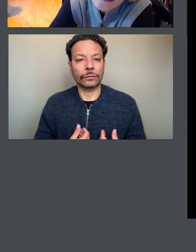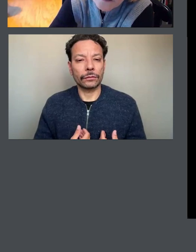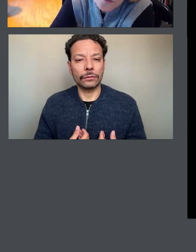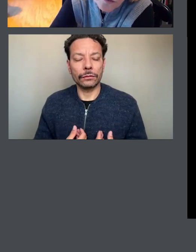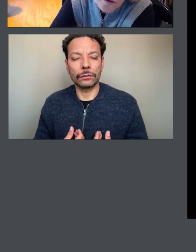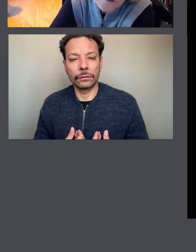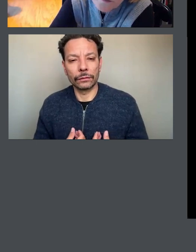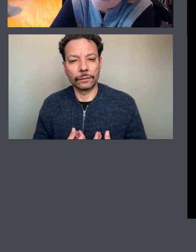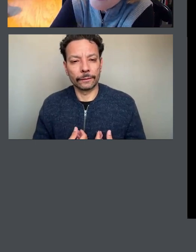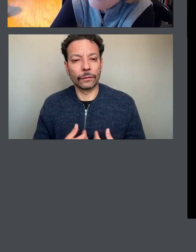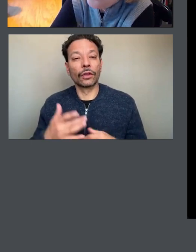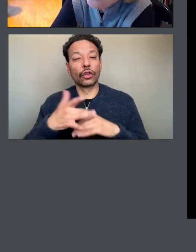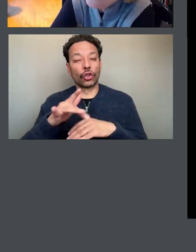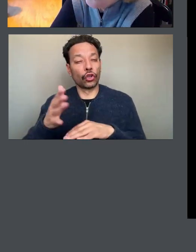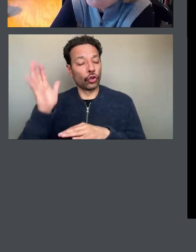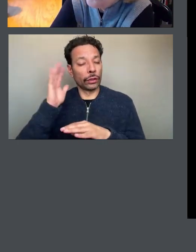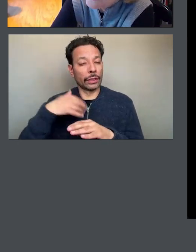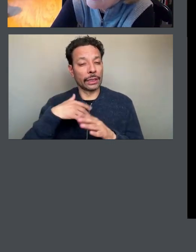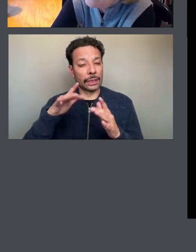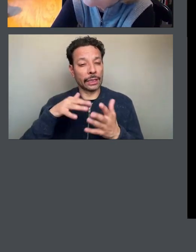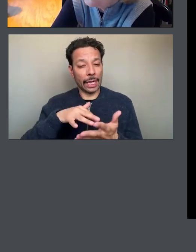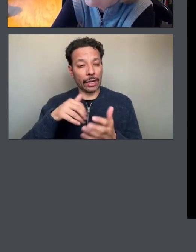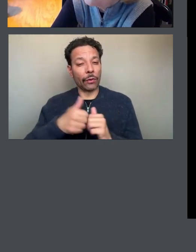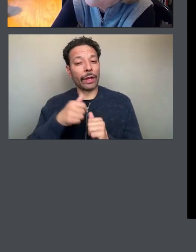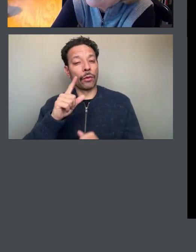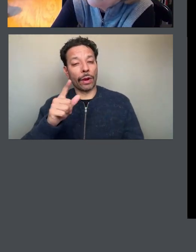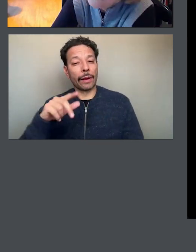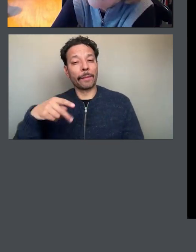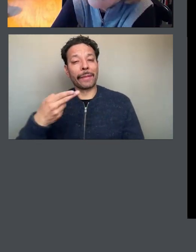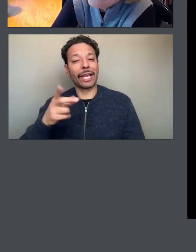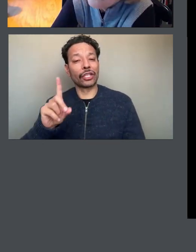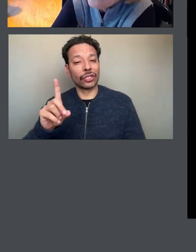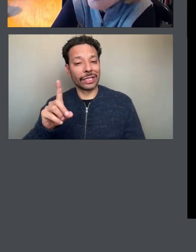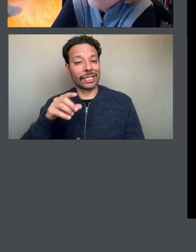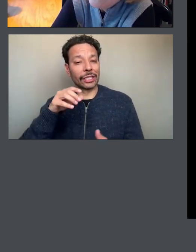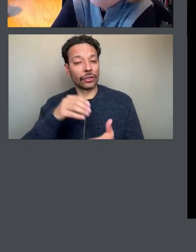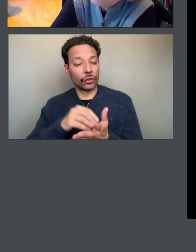I did with one of my PhD students, Candace Borland,